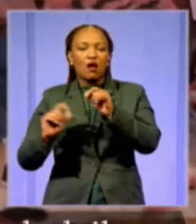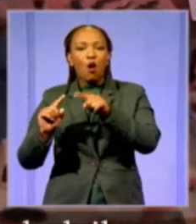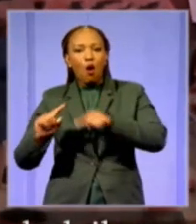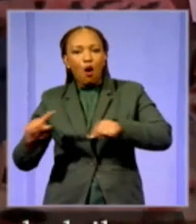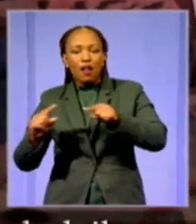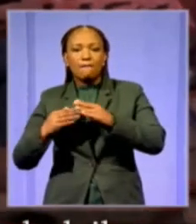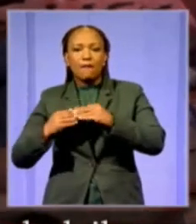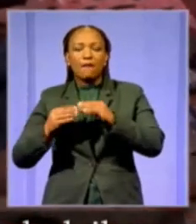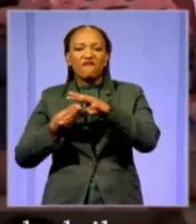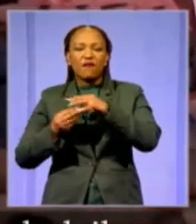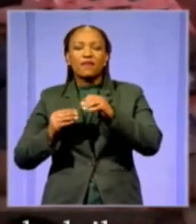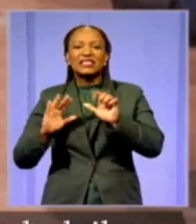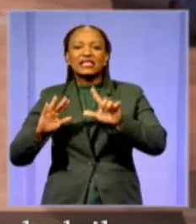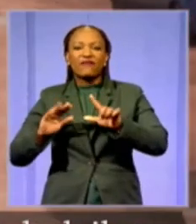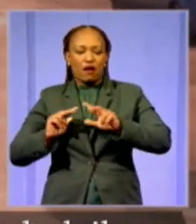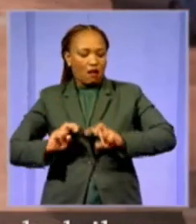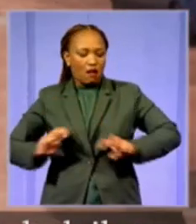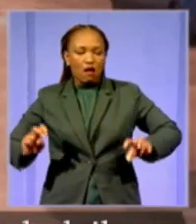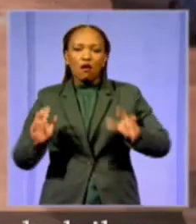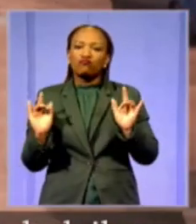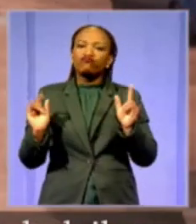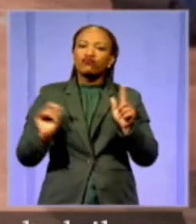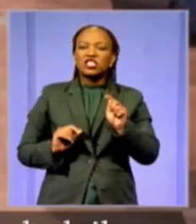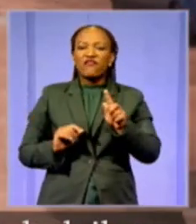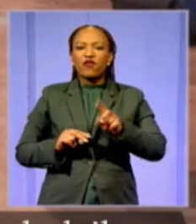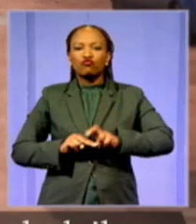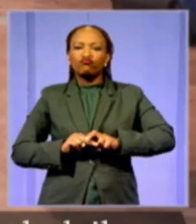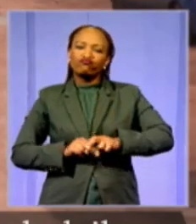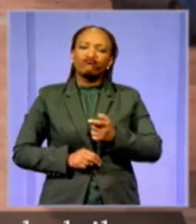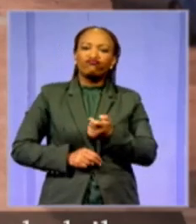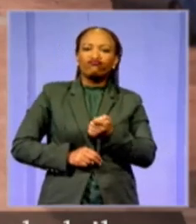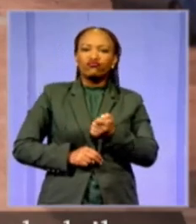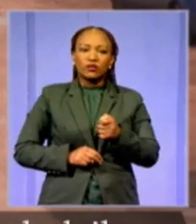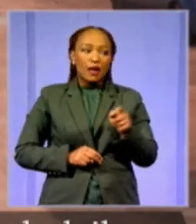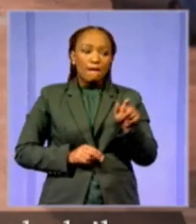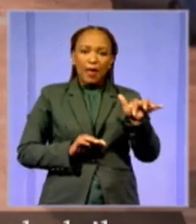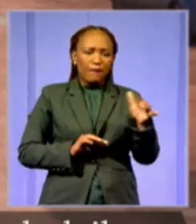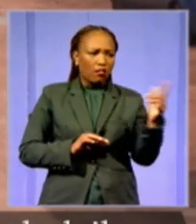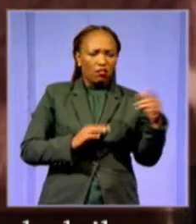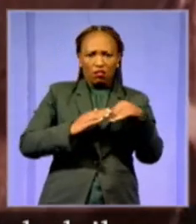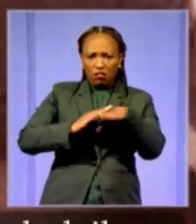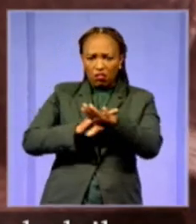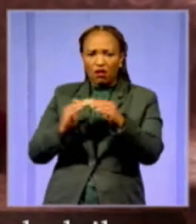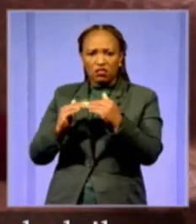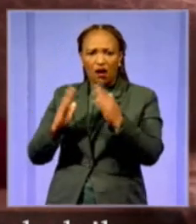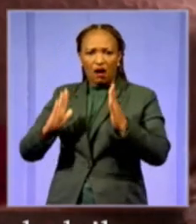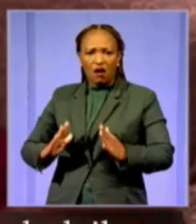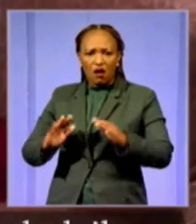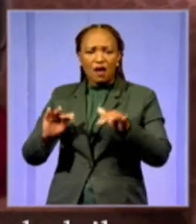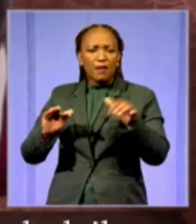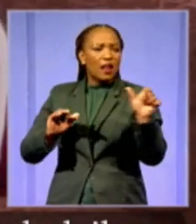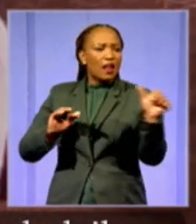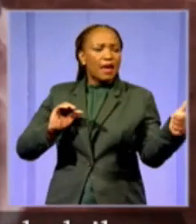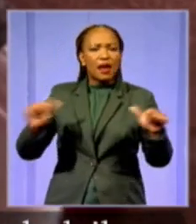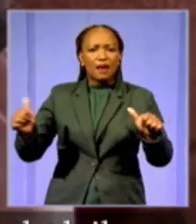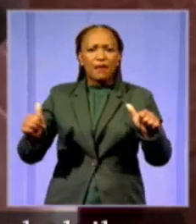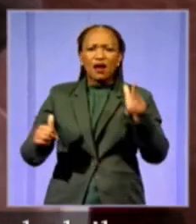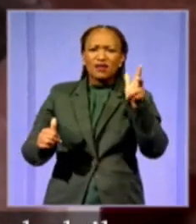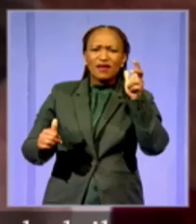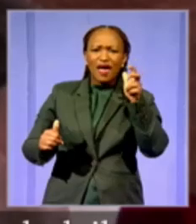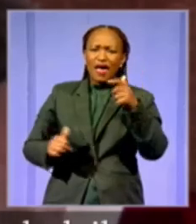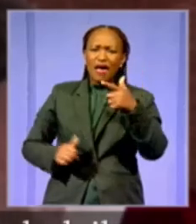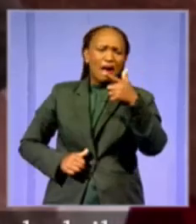lebeletse telebishene fa ba bolai ba itelekela ka ntlo le go thuntsa. Baagisanye ba ne ba utlwa modumo wa sethunya le go leletsa